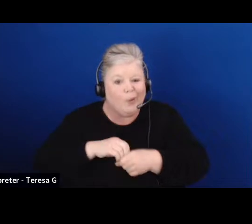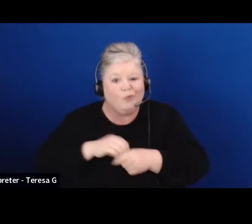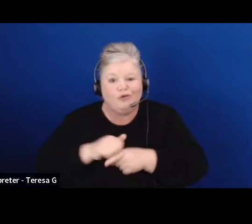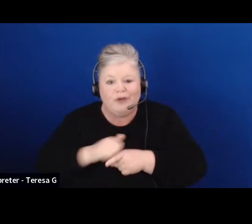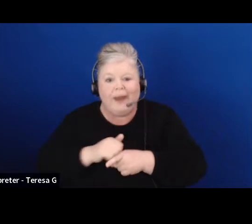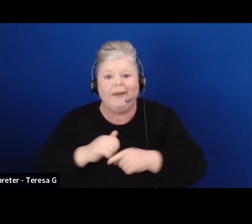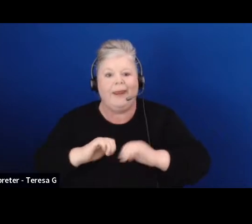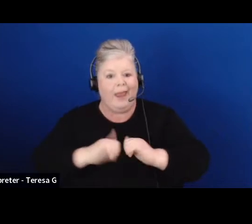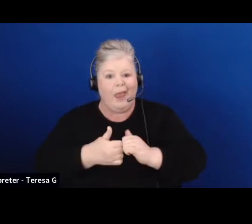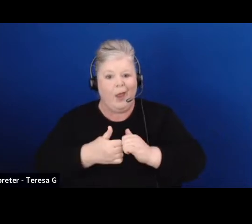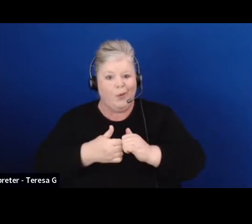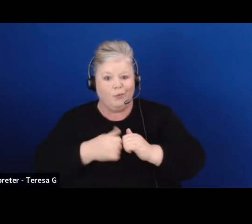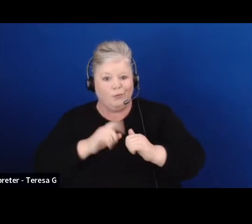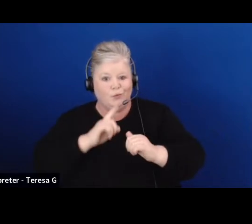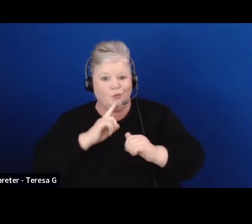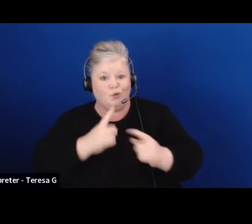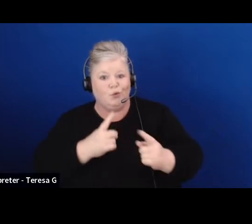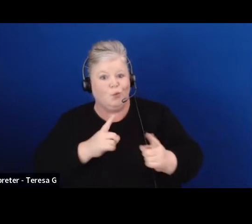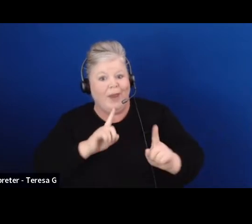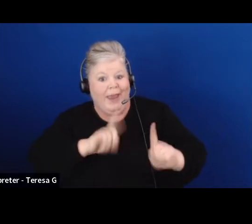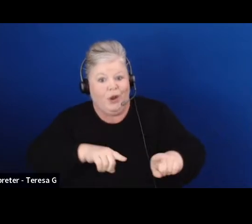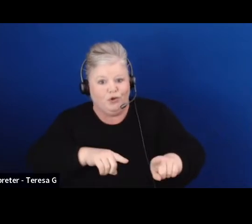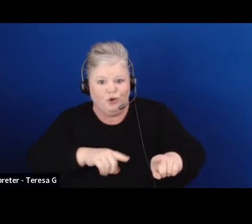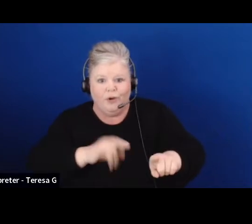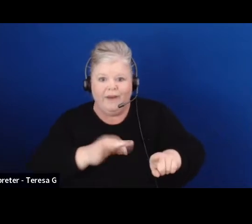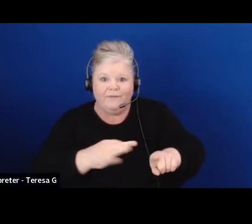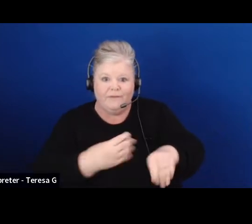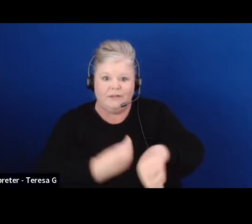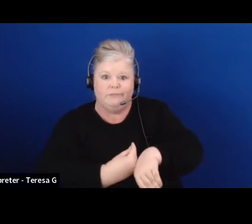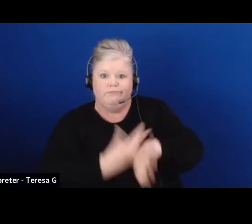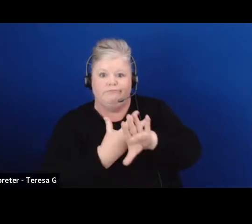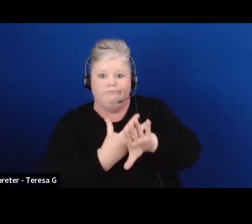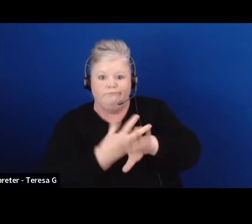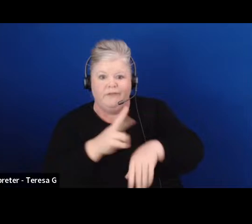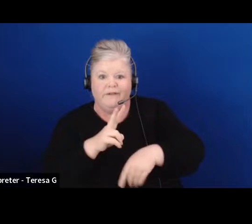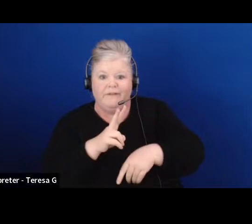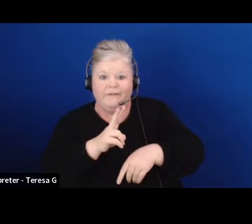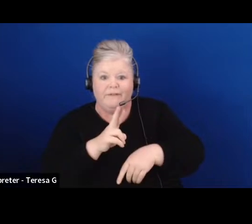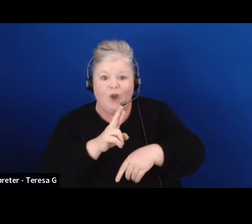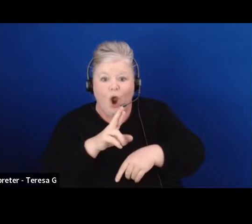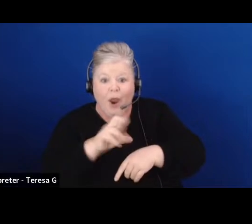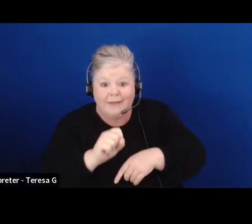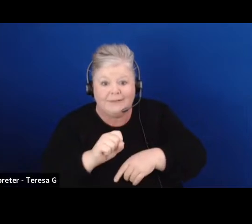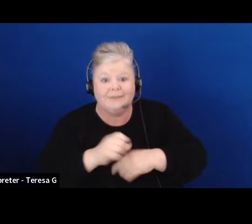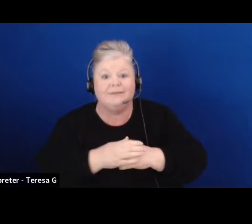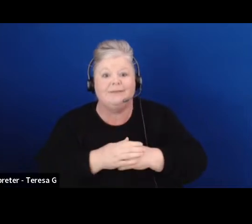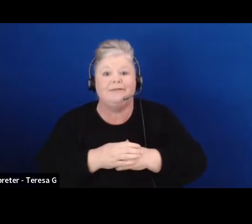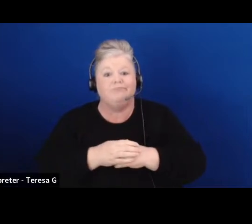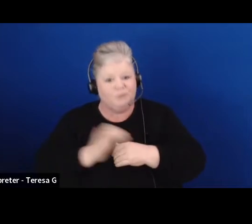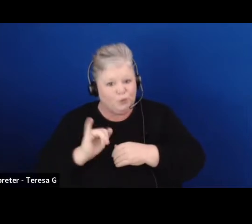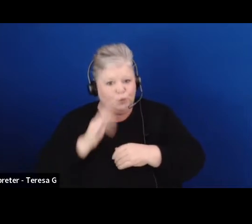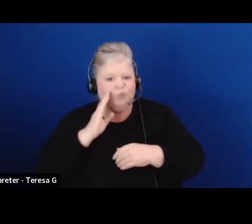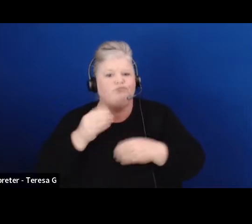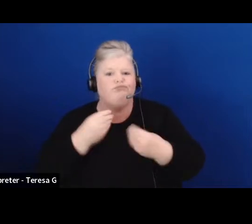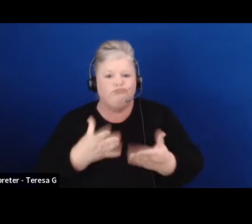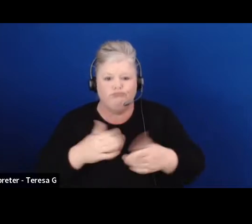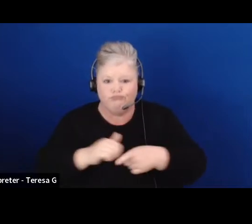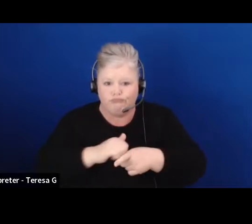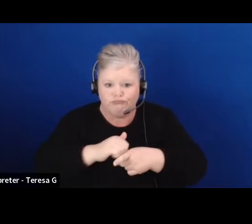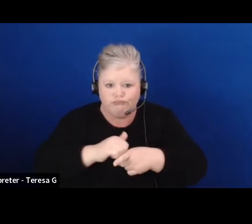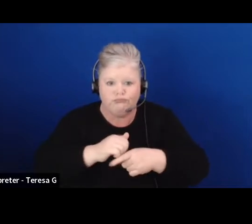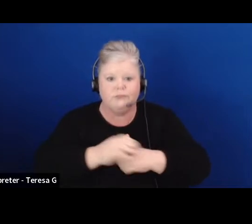to answer a video relay call. So for people who are using video relay service, we train about